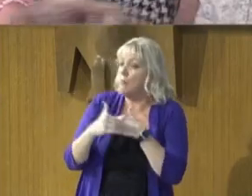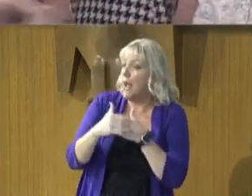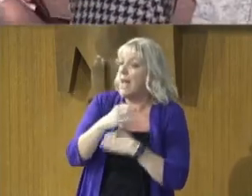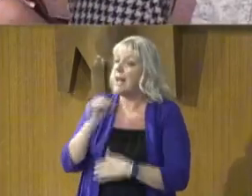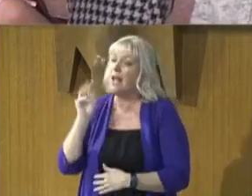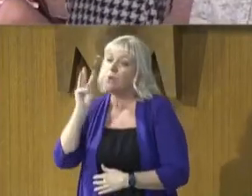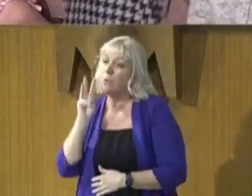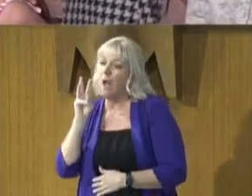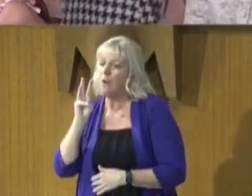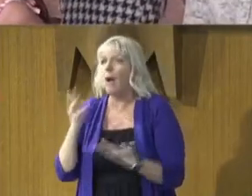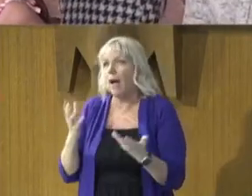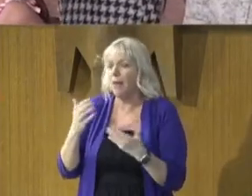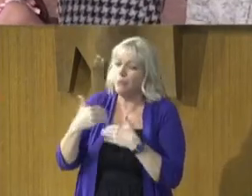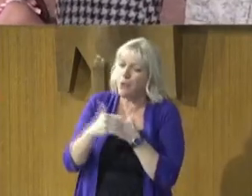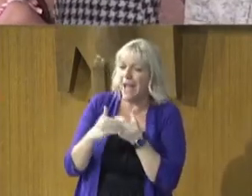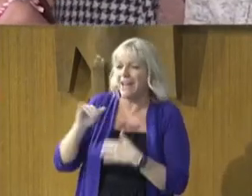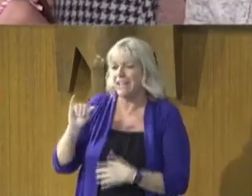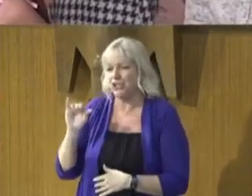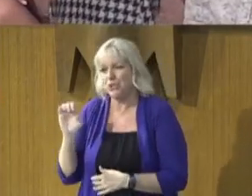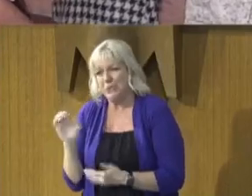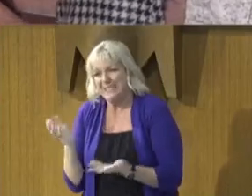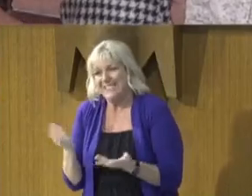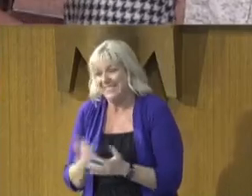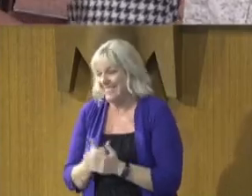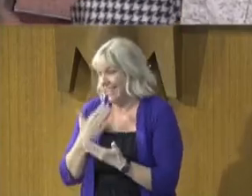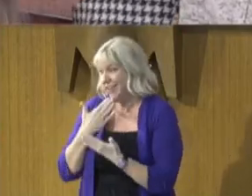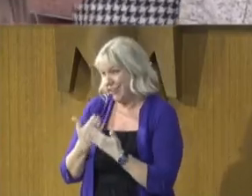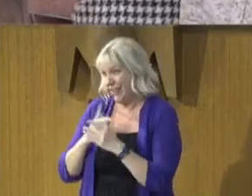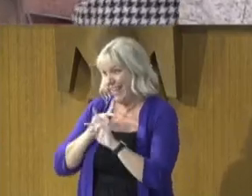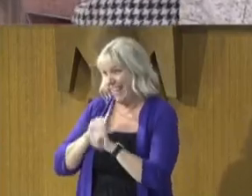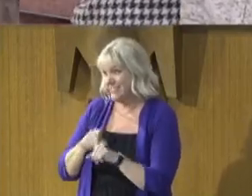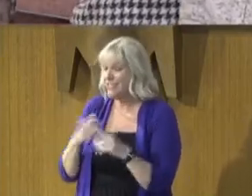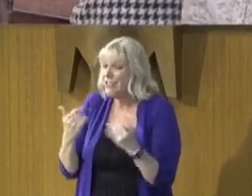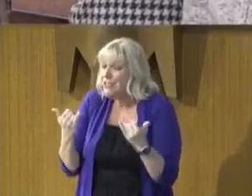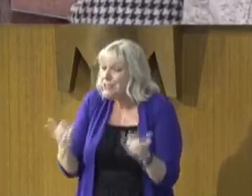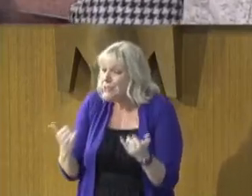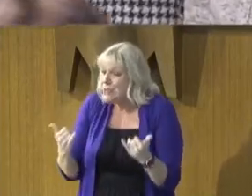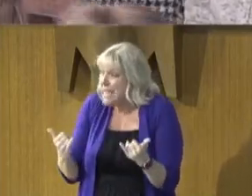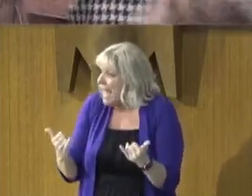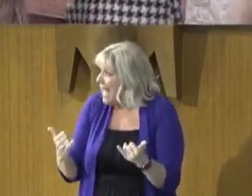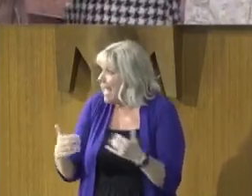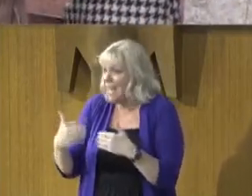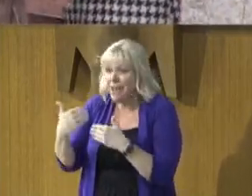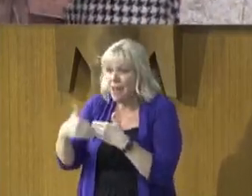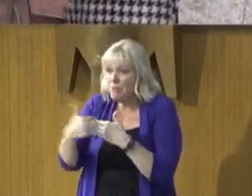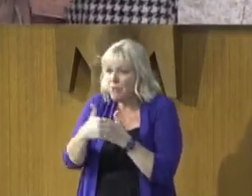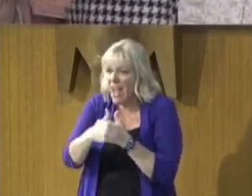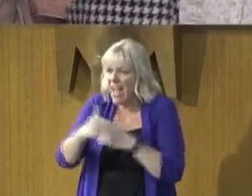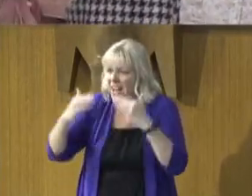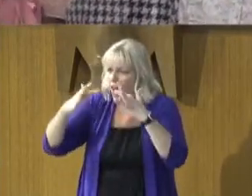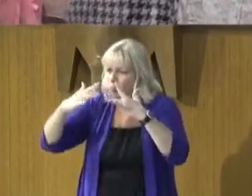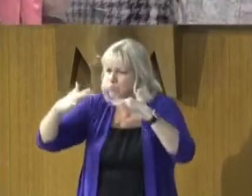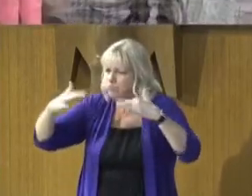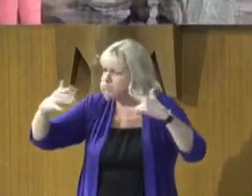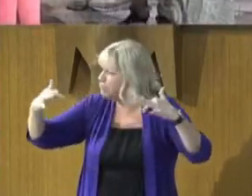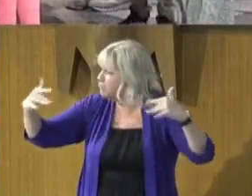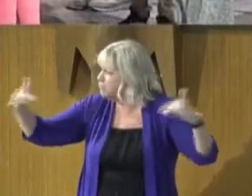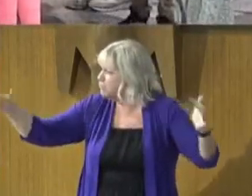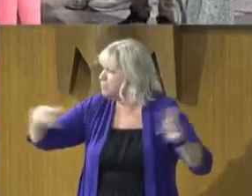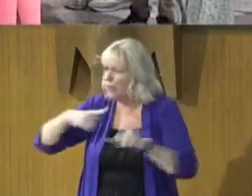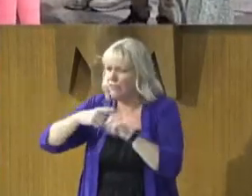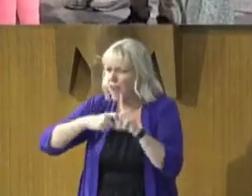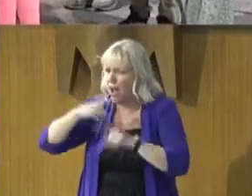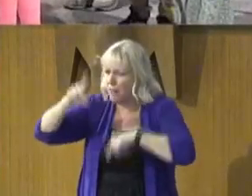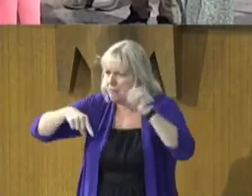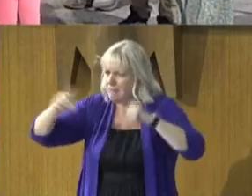Bread and wine, or bread and juice. Yes, great answer. And today we have bread from all over the world.